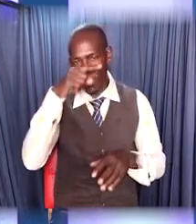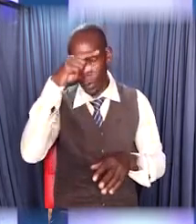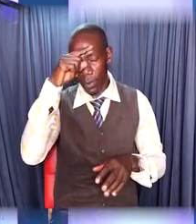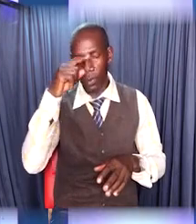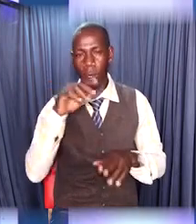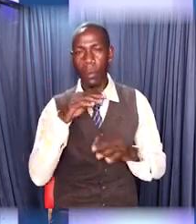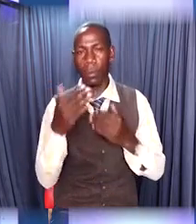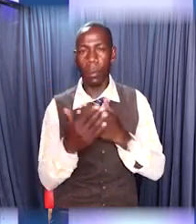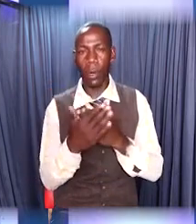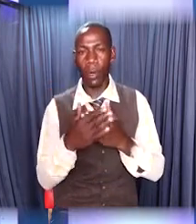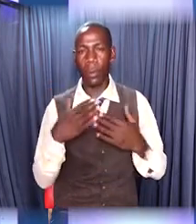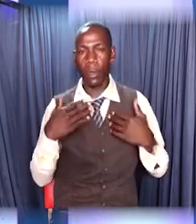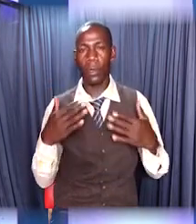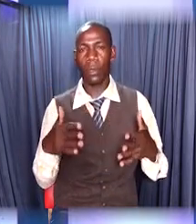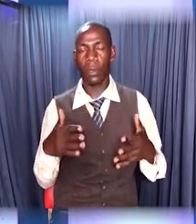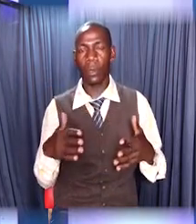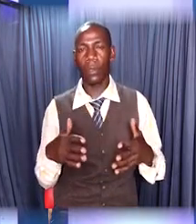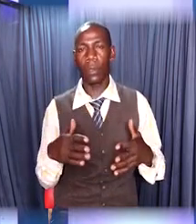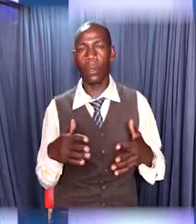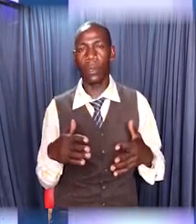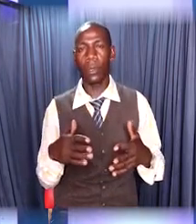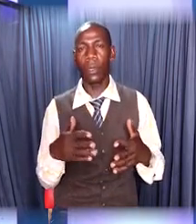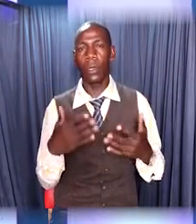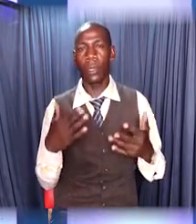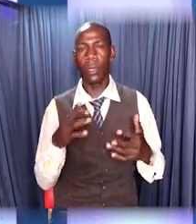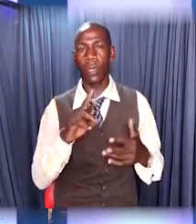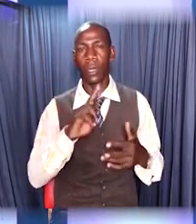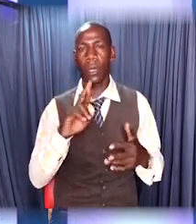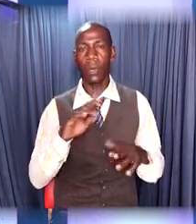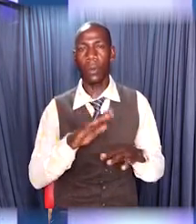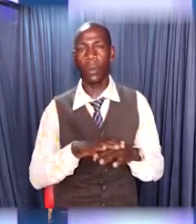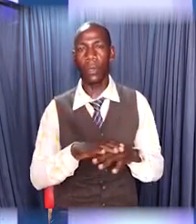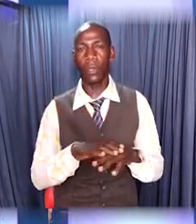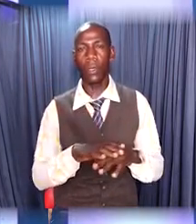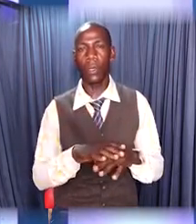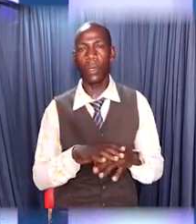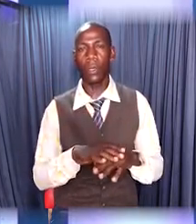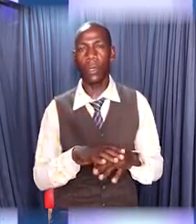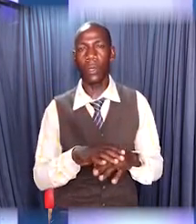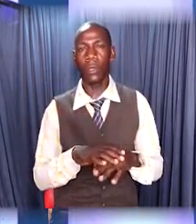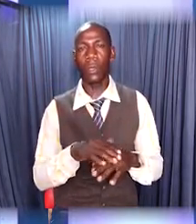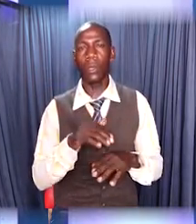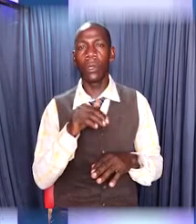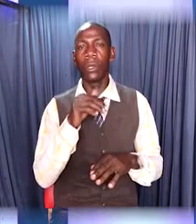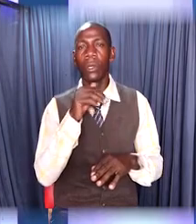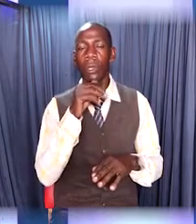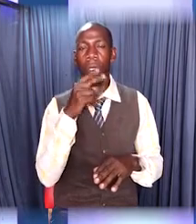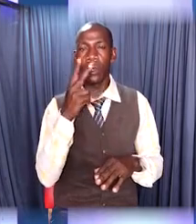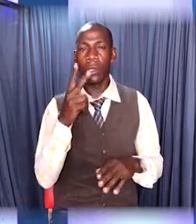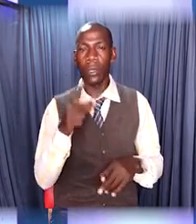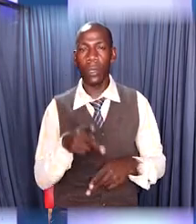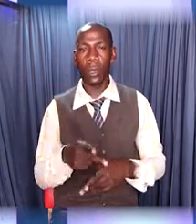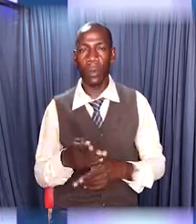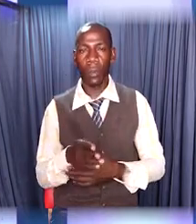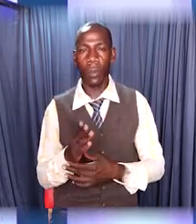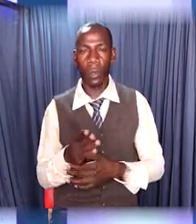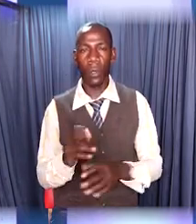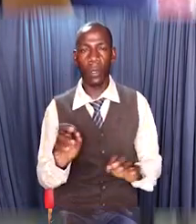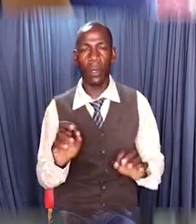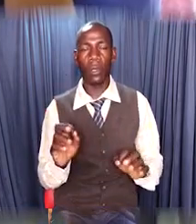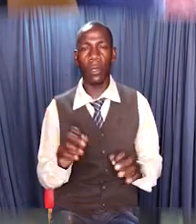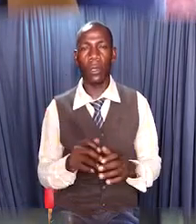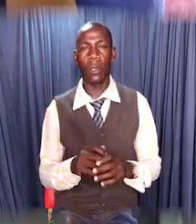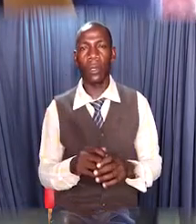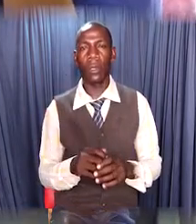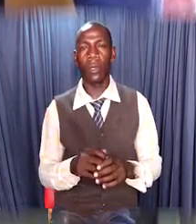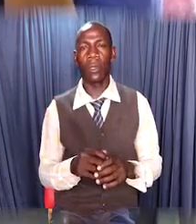asubuhi peke yake. Because you are only serving in the morning. Wakati mambo yako yako sawa. At a time things are okay. Uone umebanwa na deni lolote. You don't see any distress.